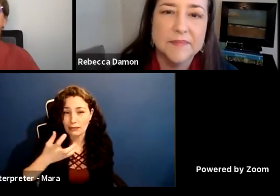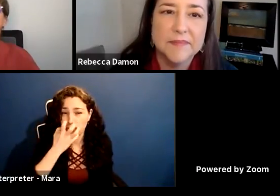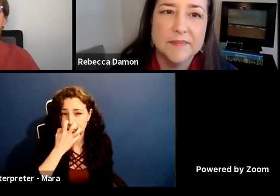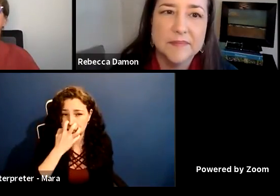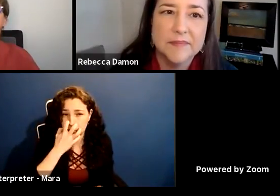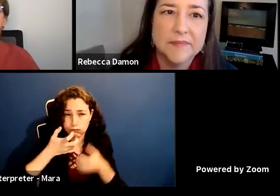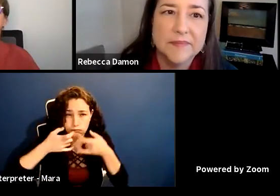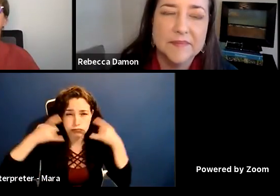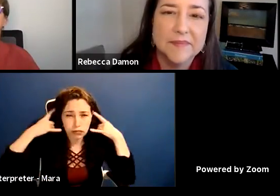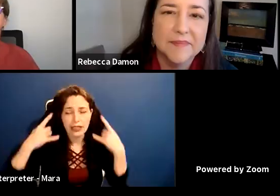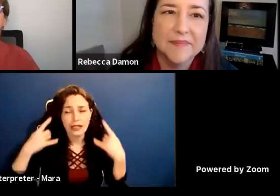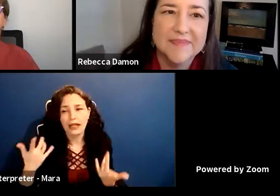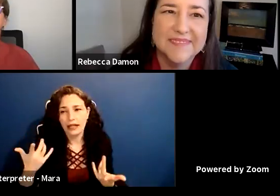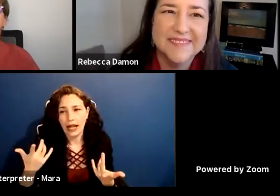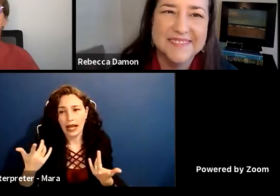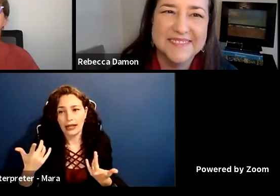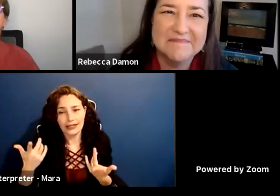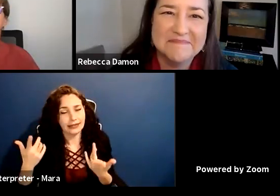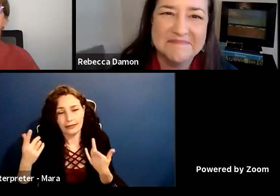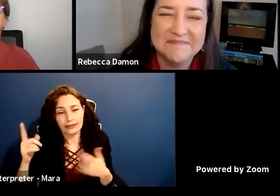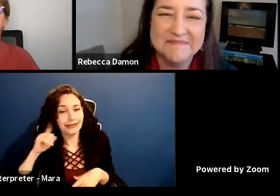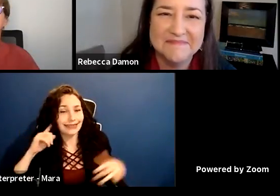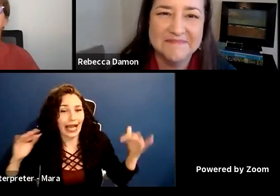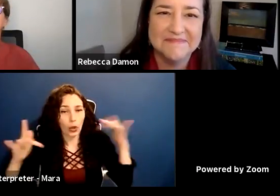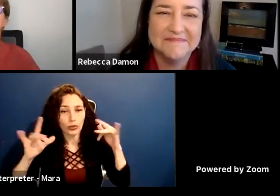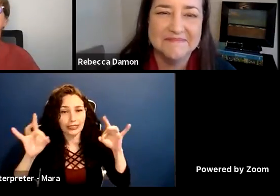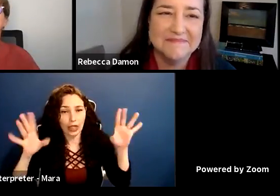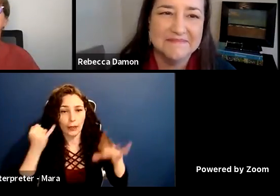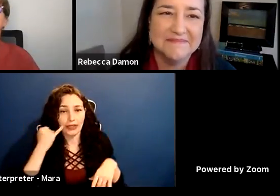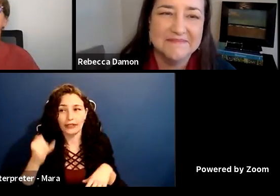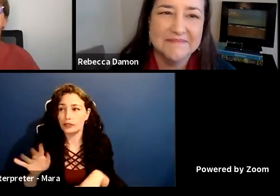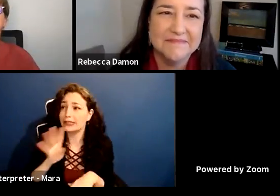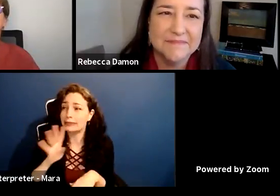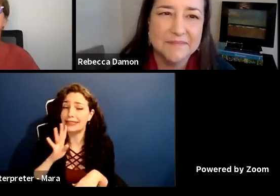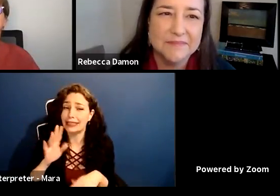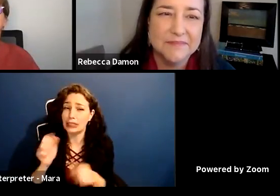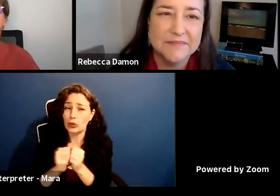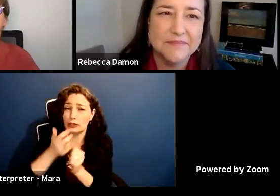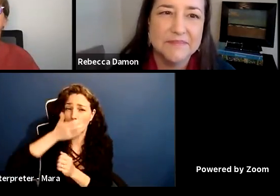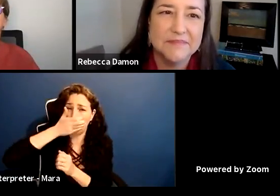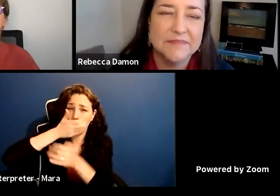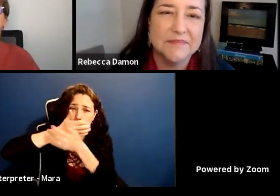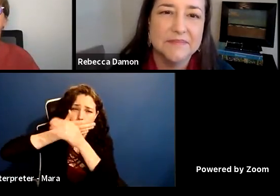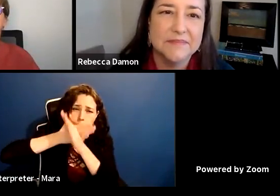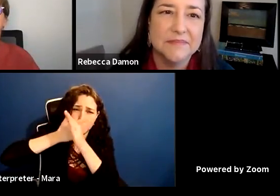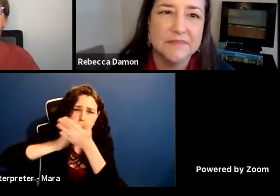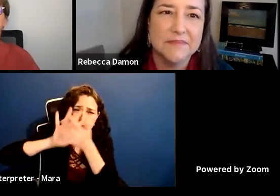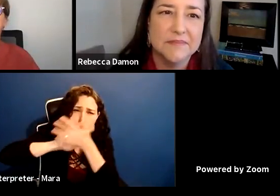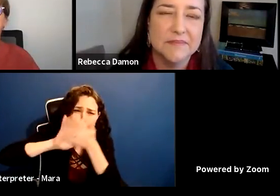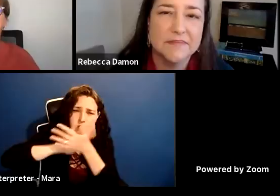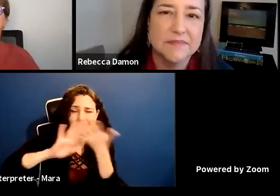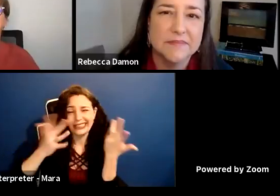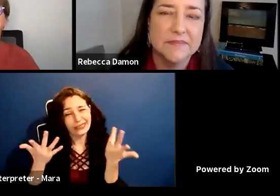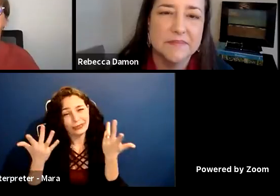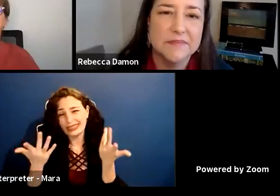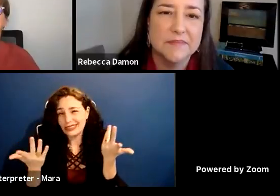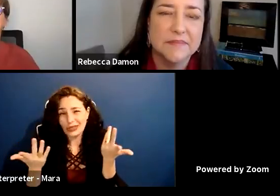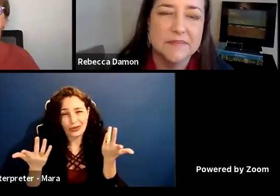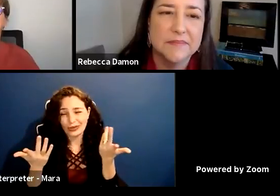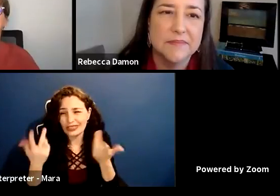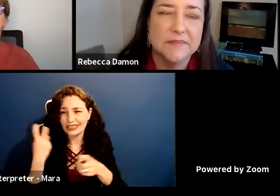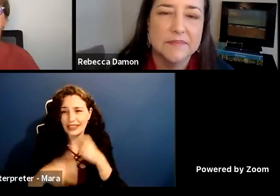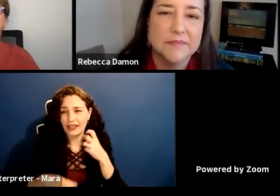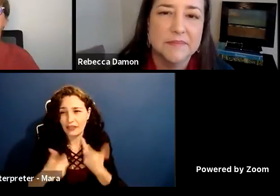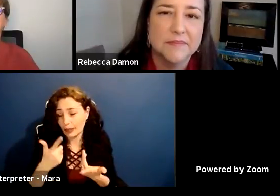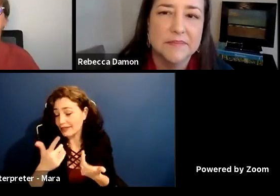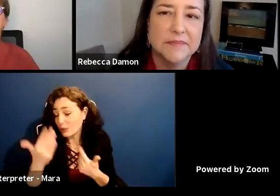people do it, it sounds terrible. But just understand that's part of what we do. And that's part of the danger of the business sometimes. But if you